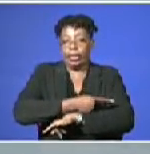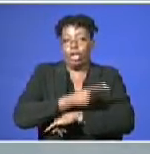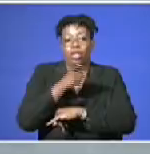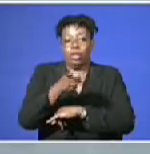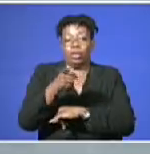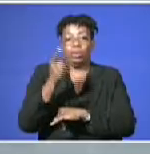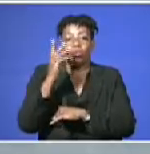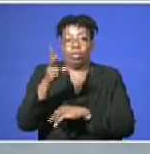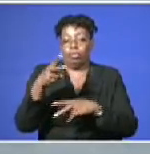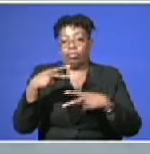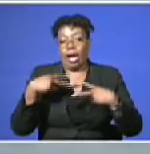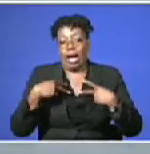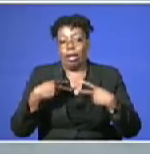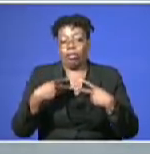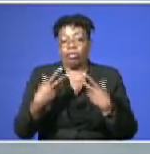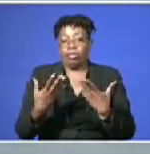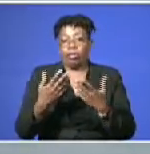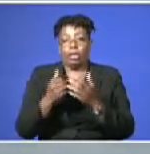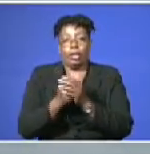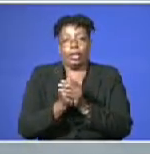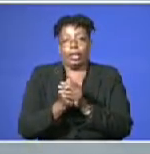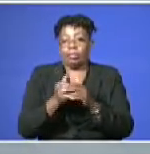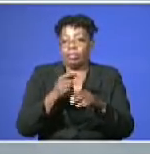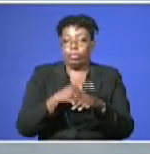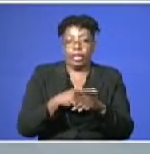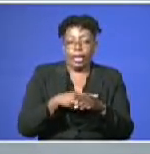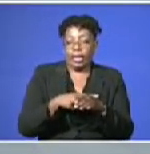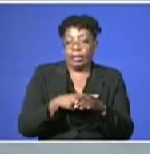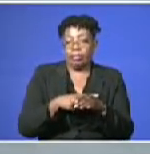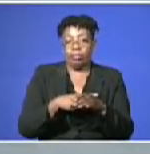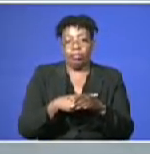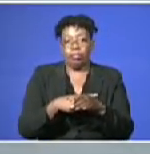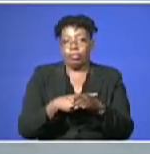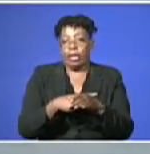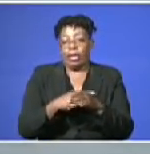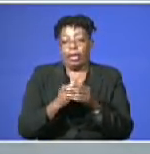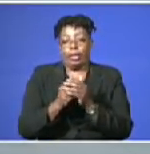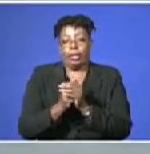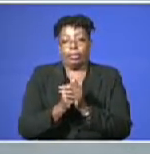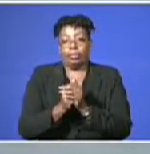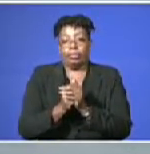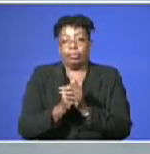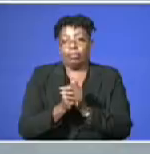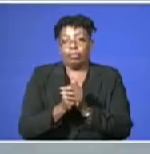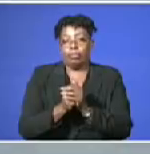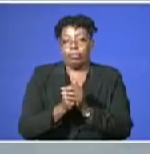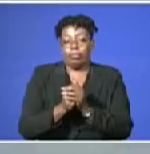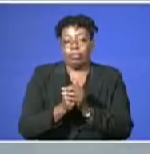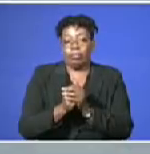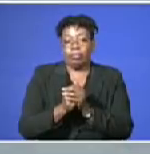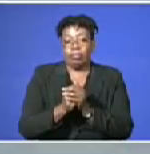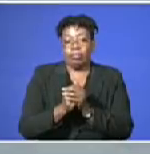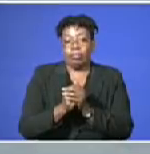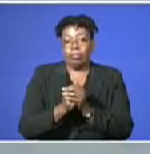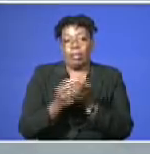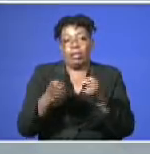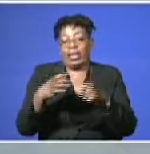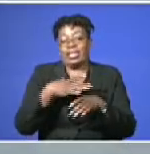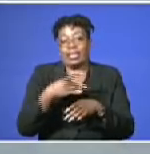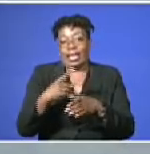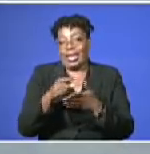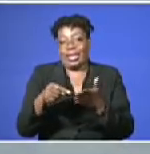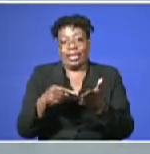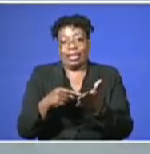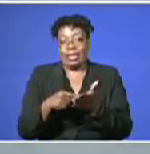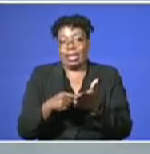to have, from time to time, unfortunately, situations like this. But